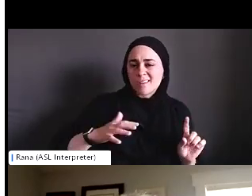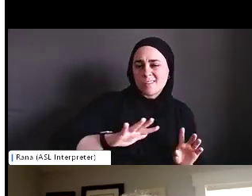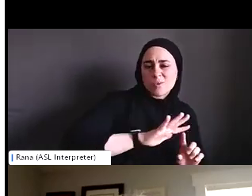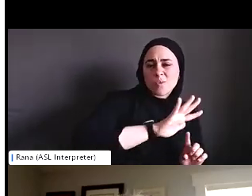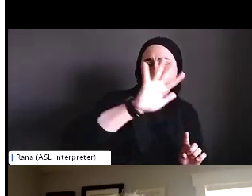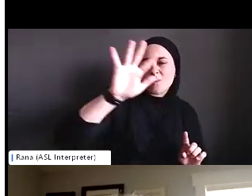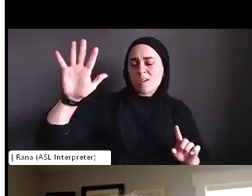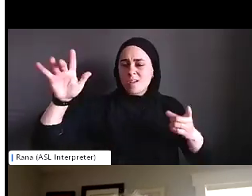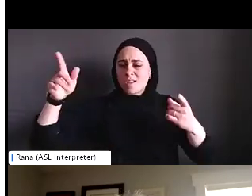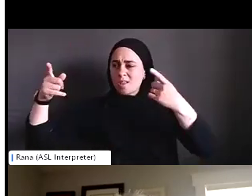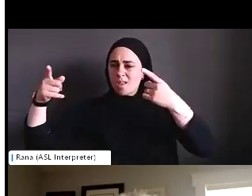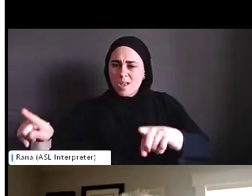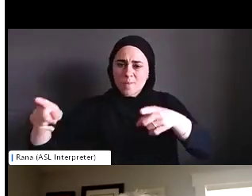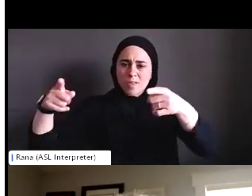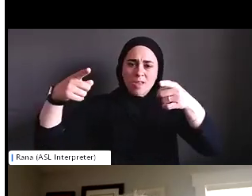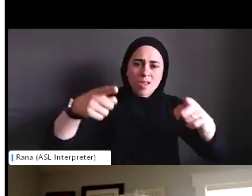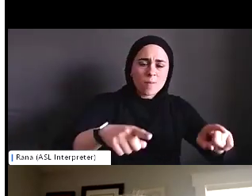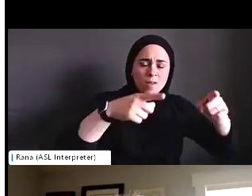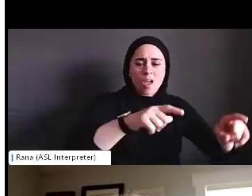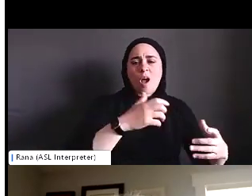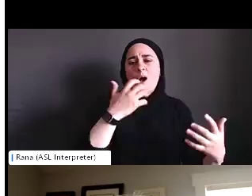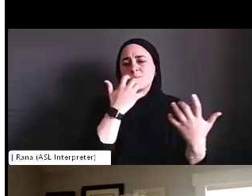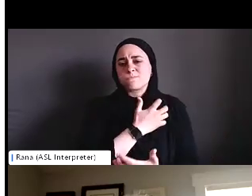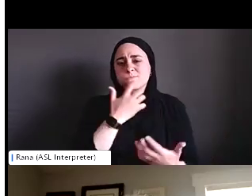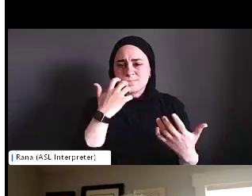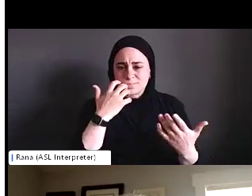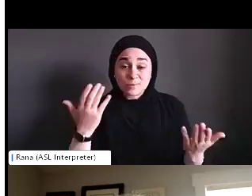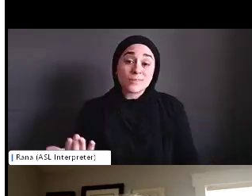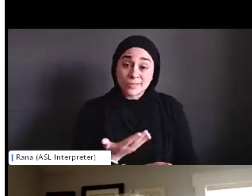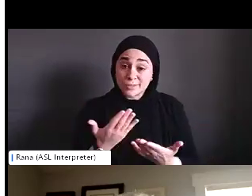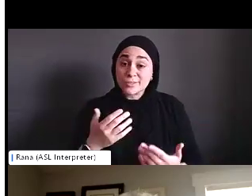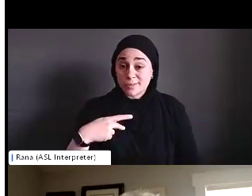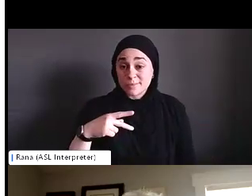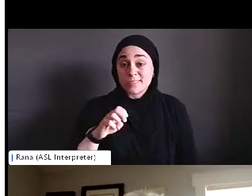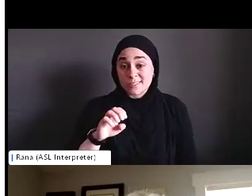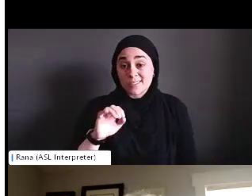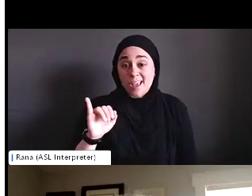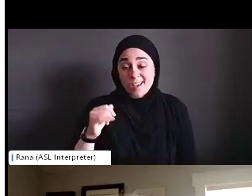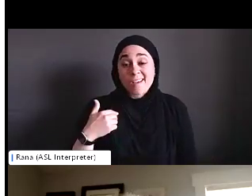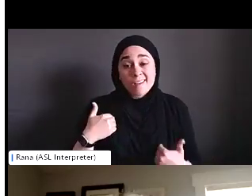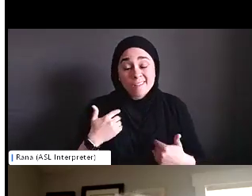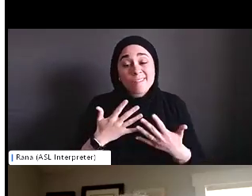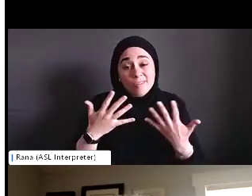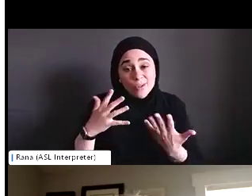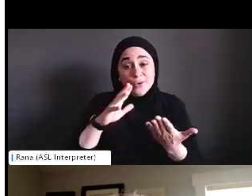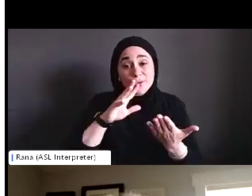see we have a lot to learn here on PEI. I also see my colleague Tanya